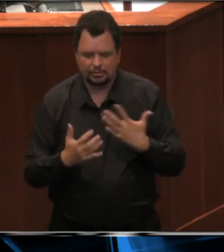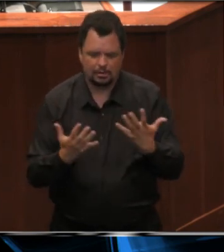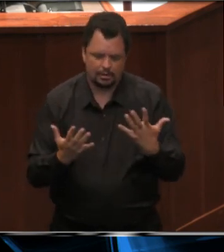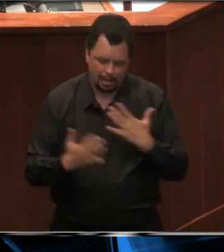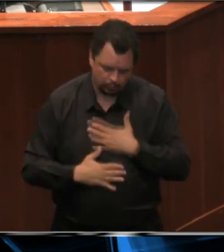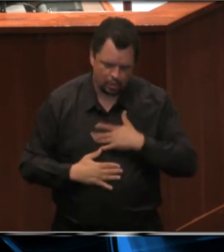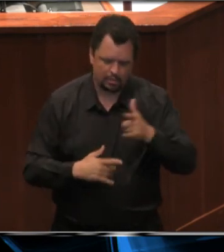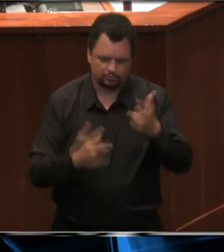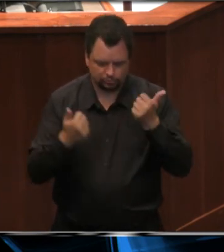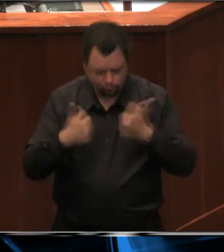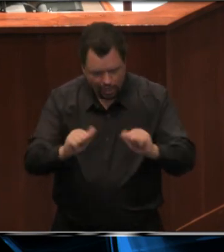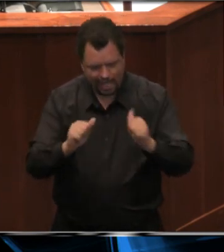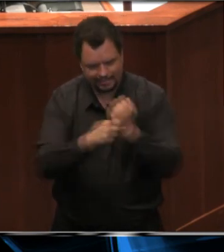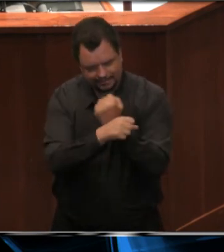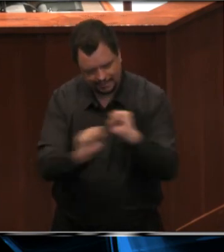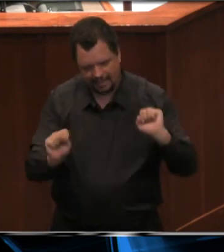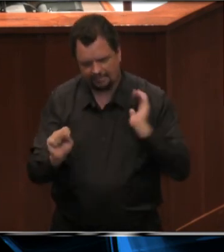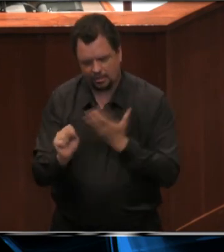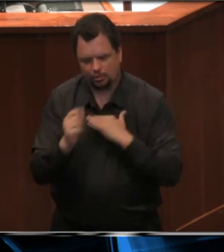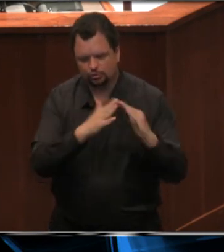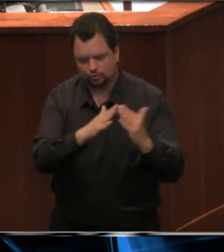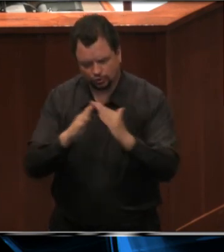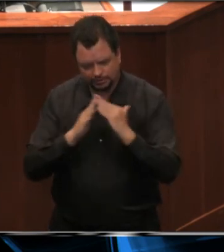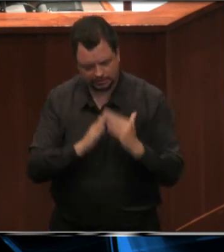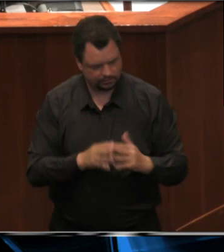Thank you. Another remote speaker?